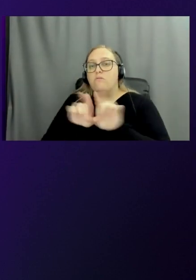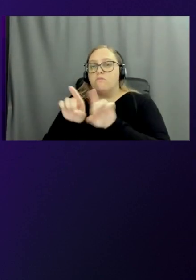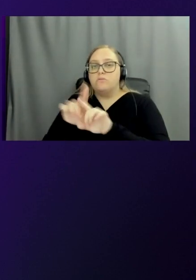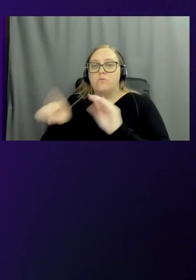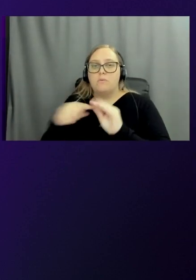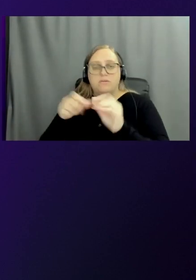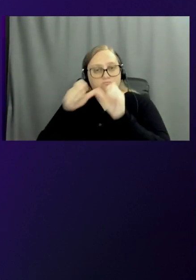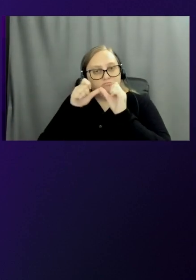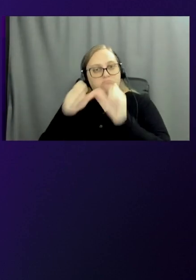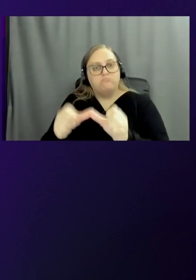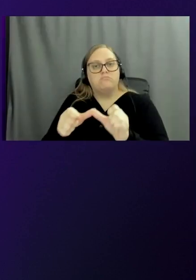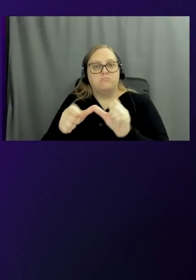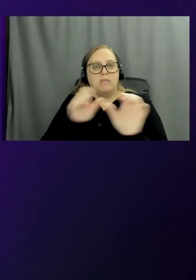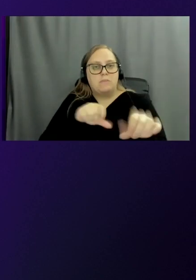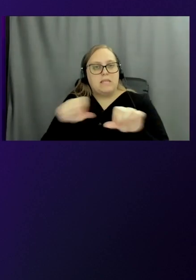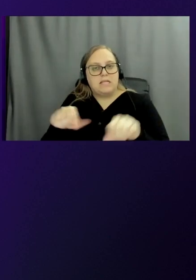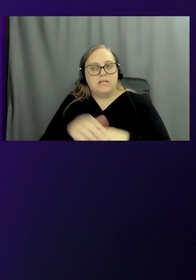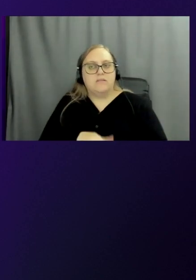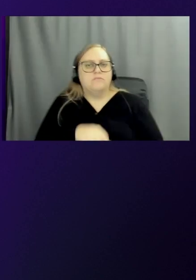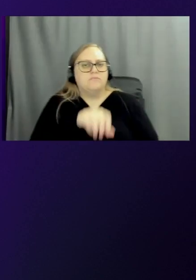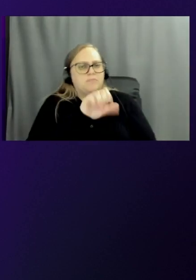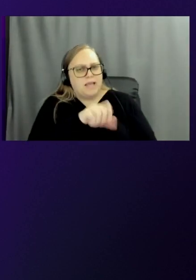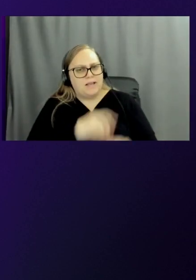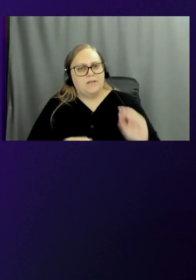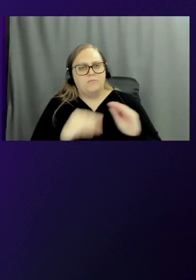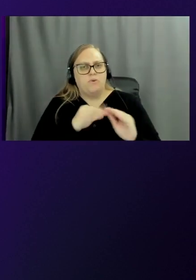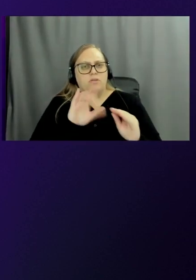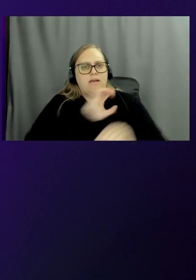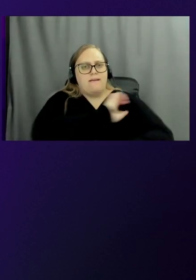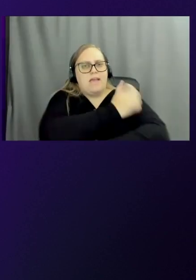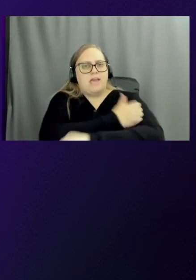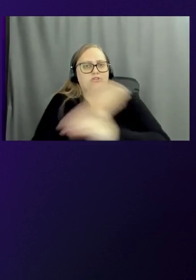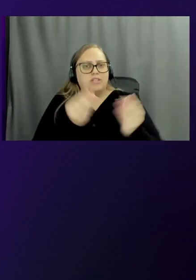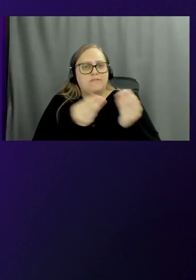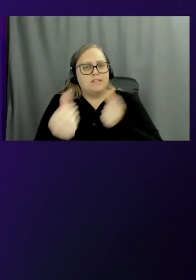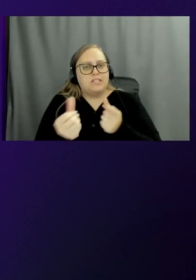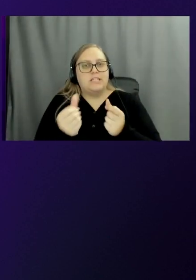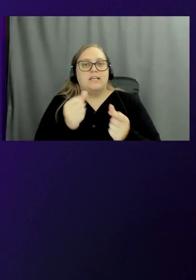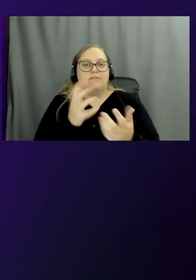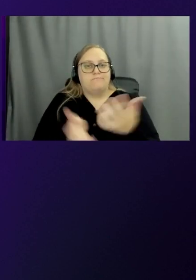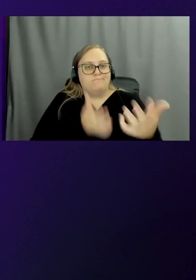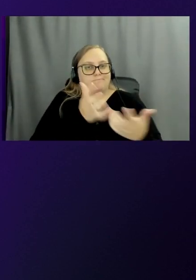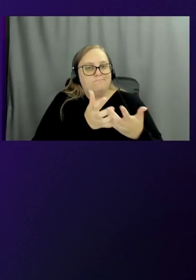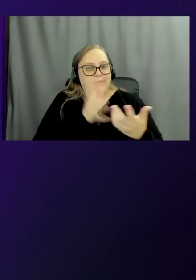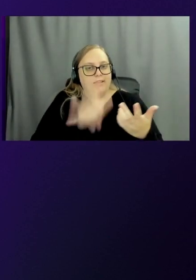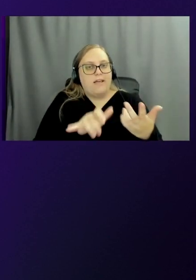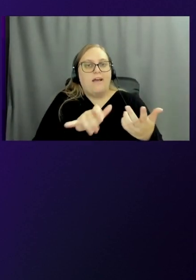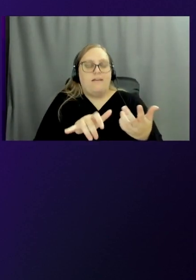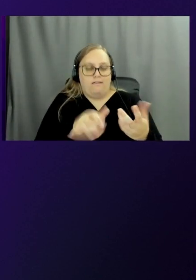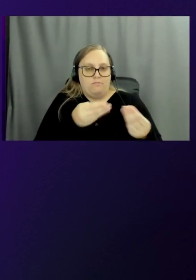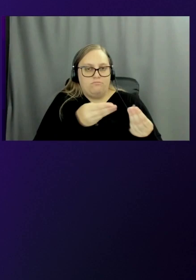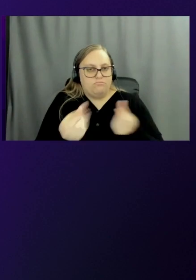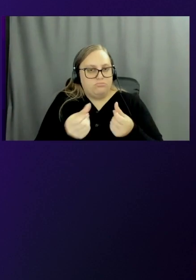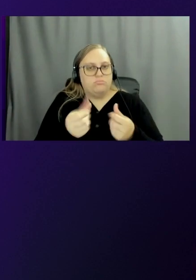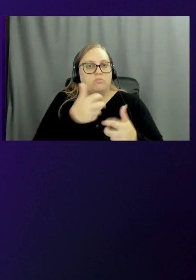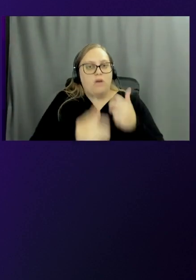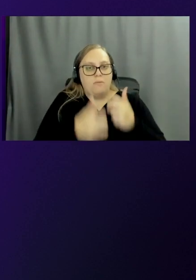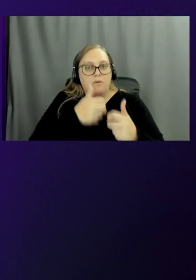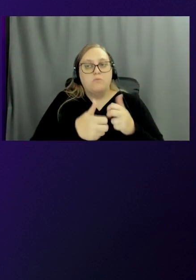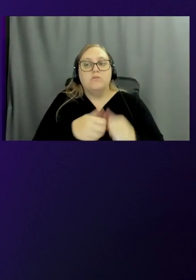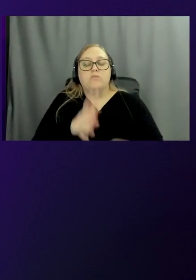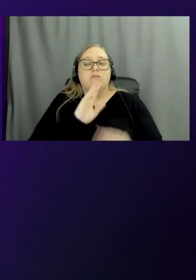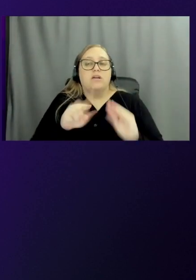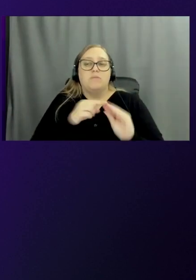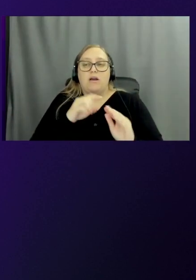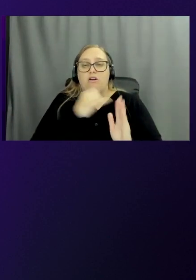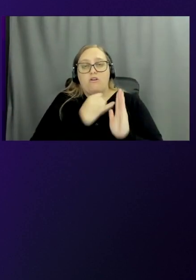about that? Yeah, I mean, the energy efficiency is just another facet of that optimization problem. I talked a moment ago about ARM's history and efficient microarchitectures, but let me spend a